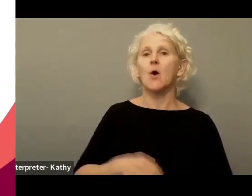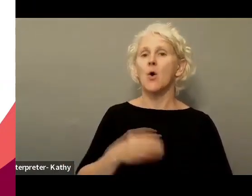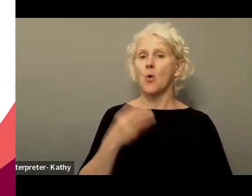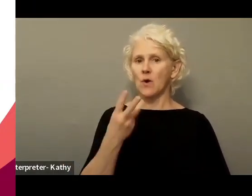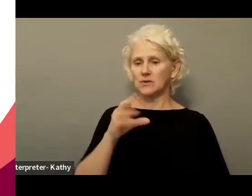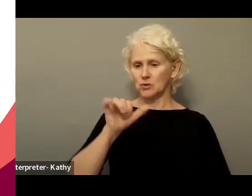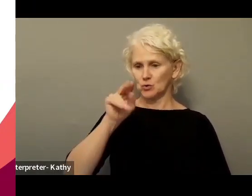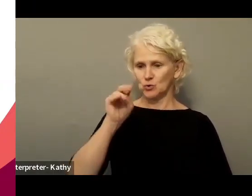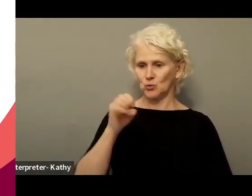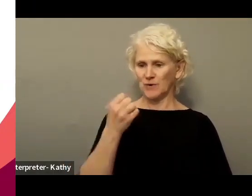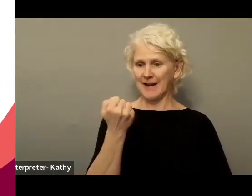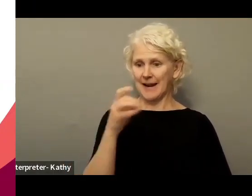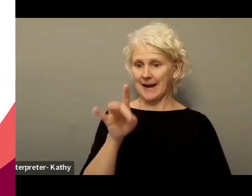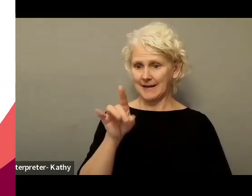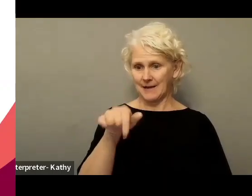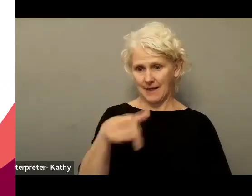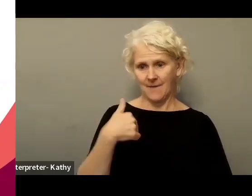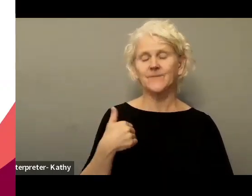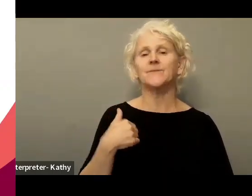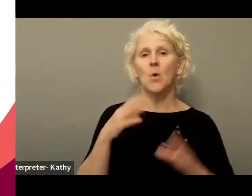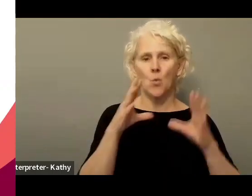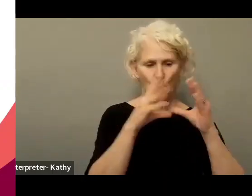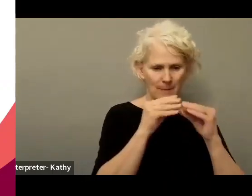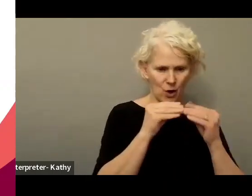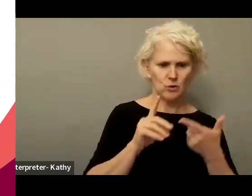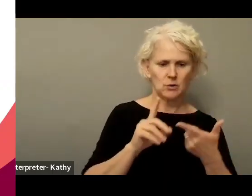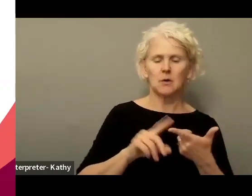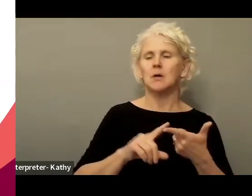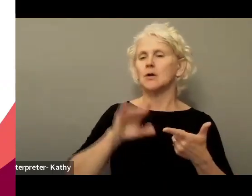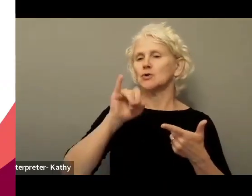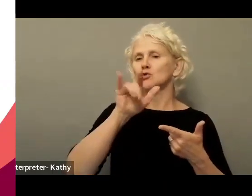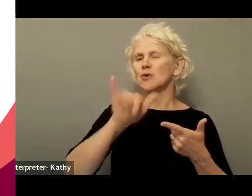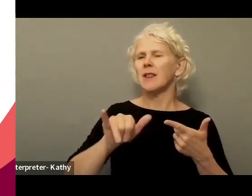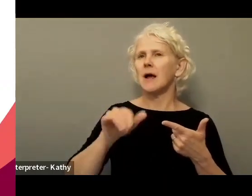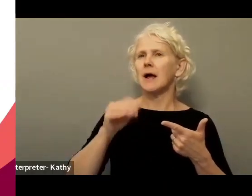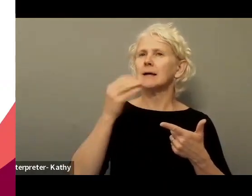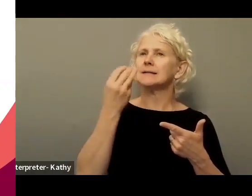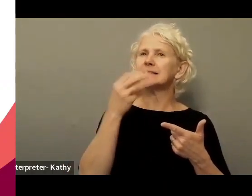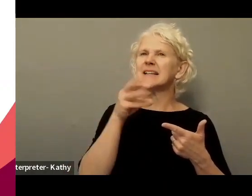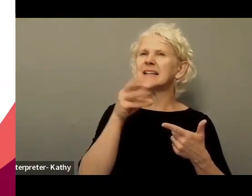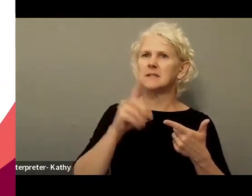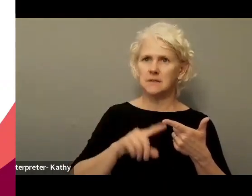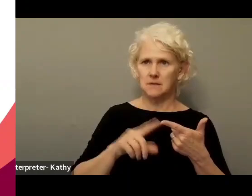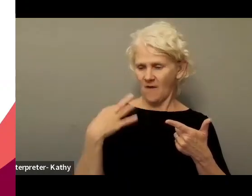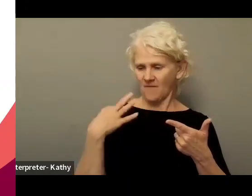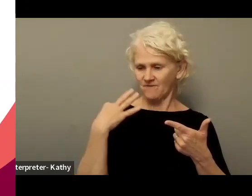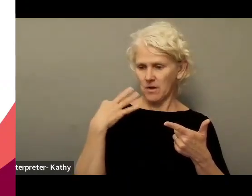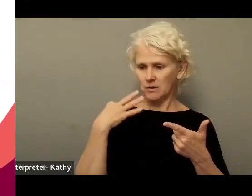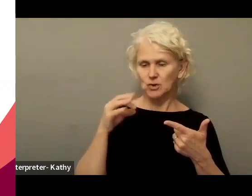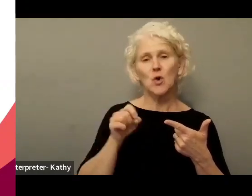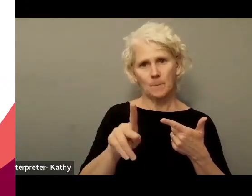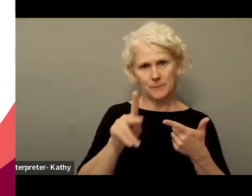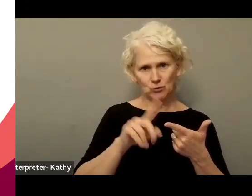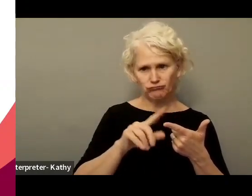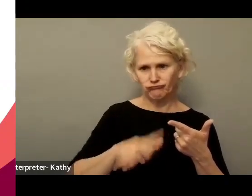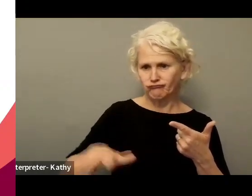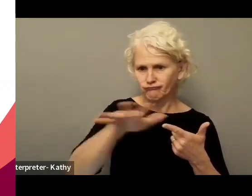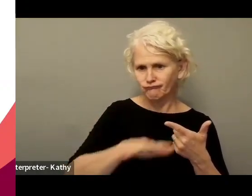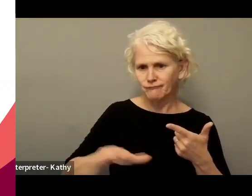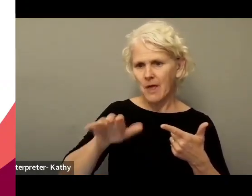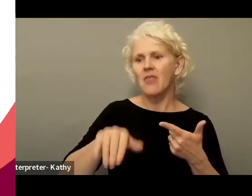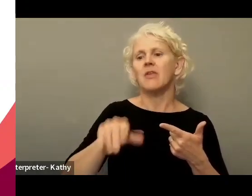June 18th. We also have one coming up on July 16th on volunteer opportunities across the